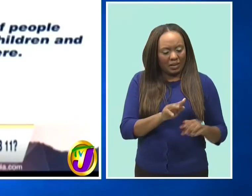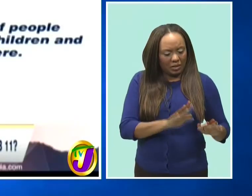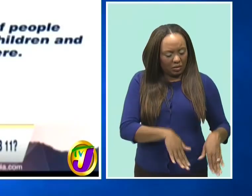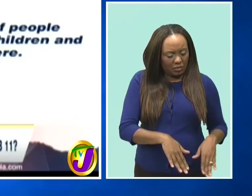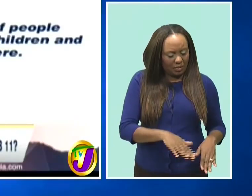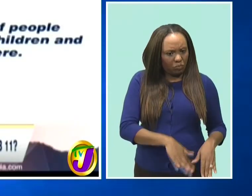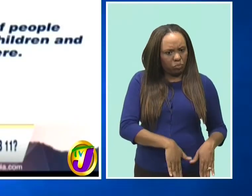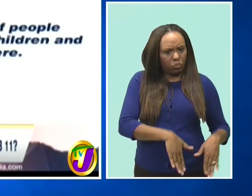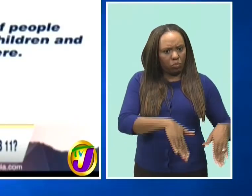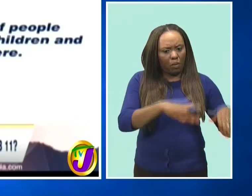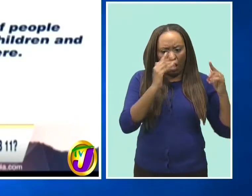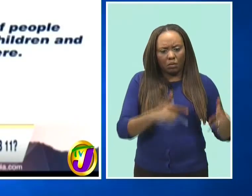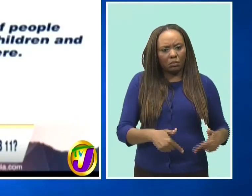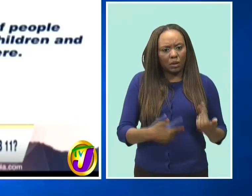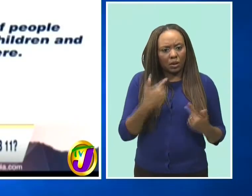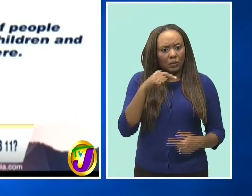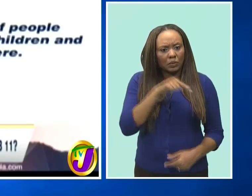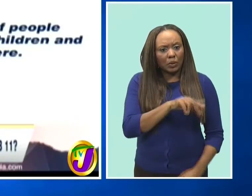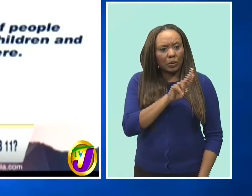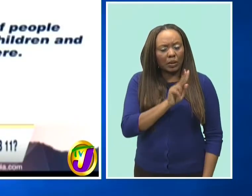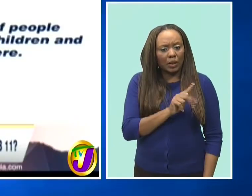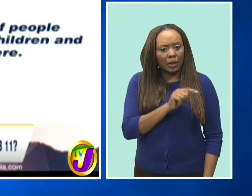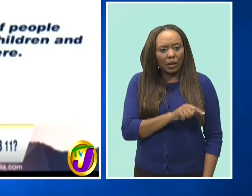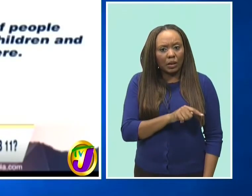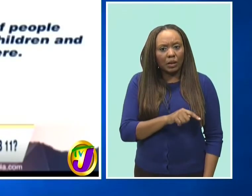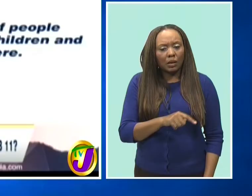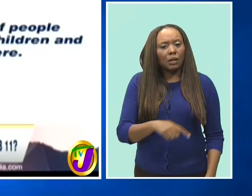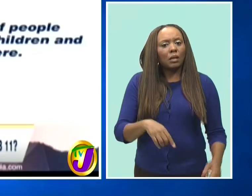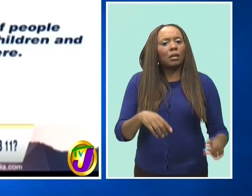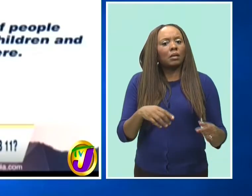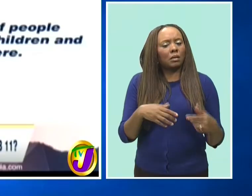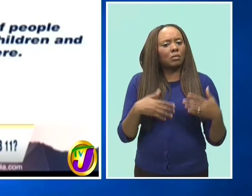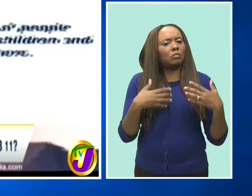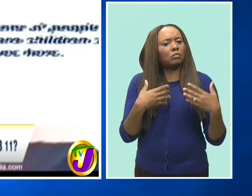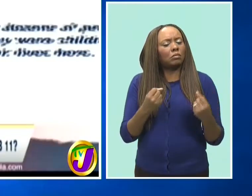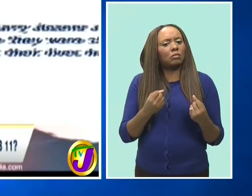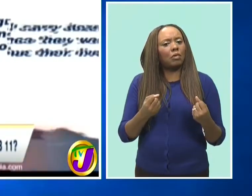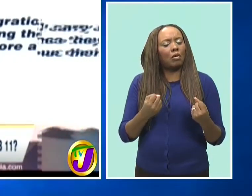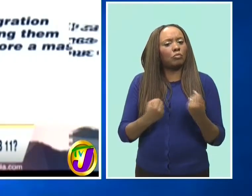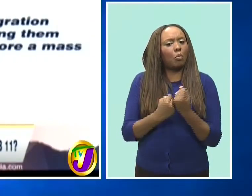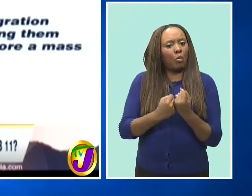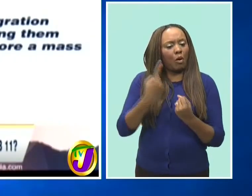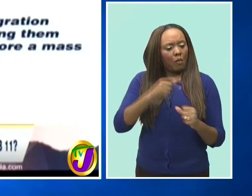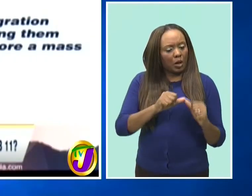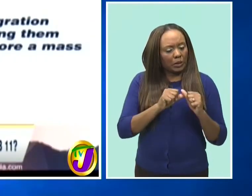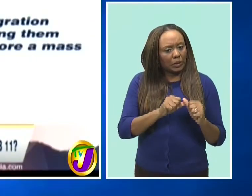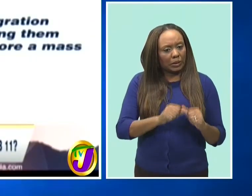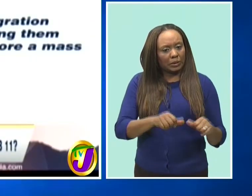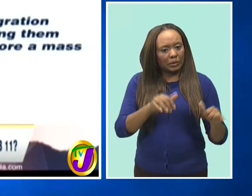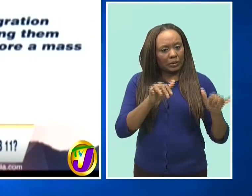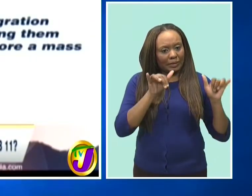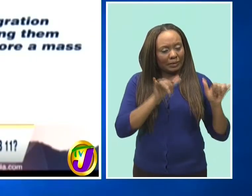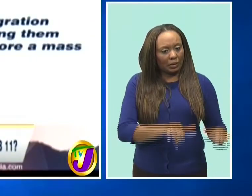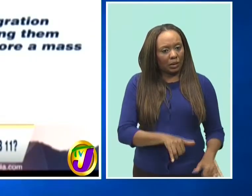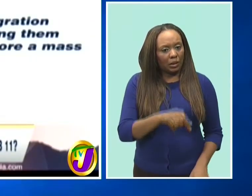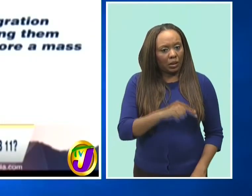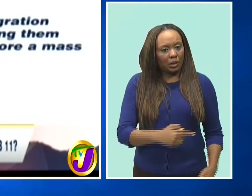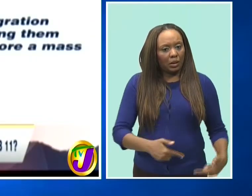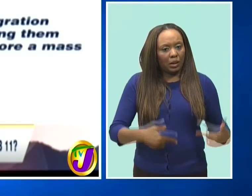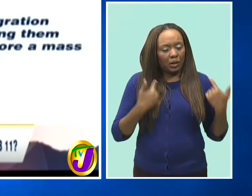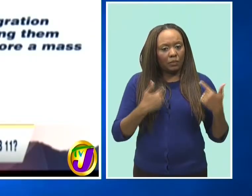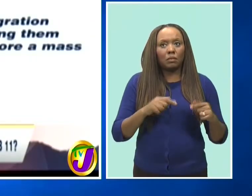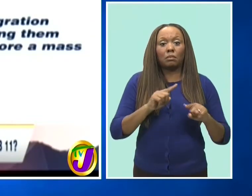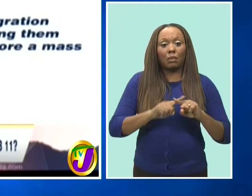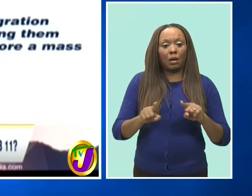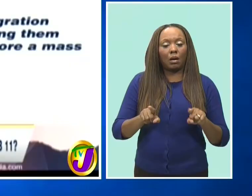children. They say there are strong cases for them to continue their lives in the UK. In the meantime, the British Home Office is